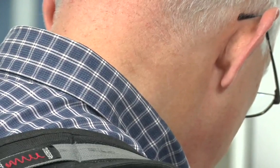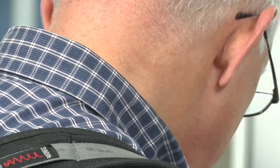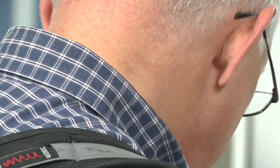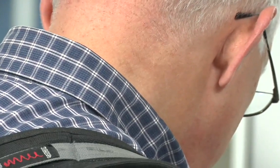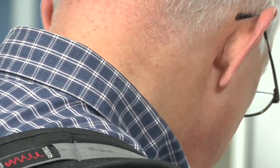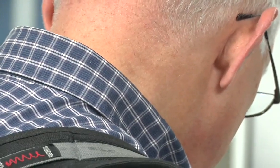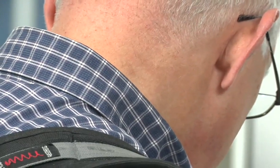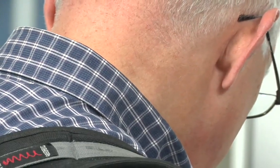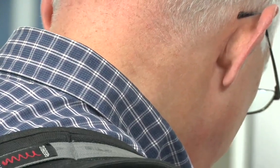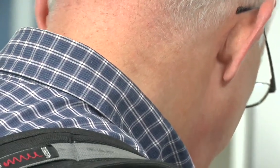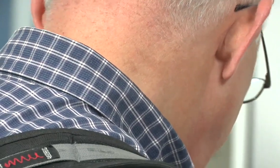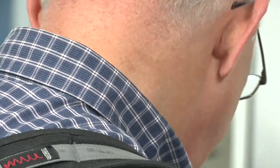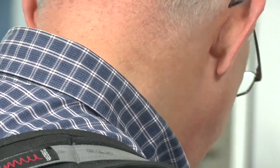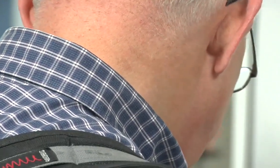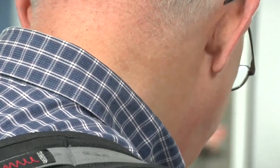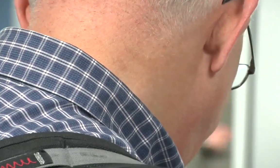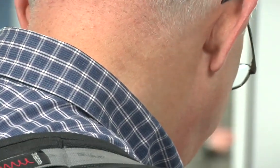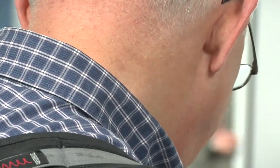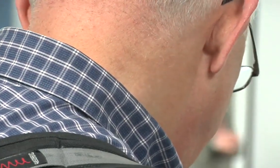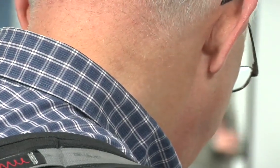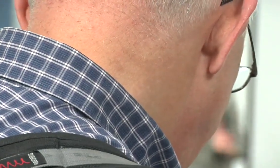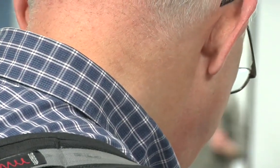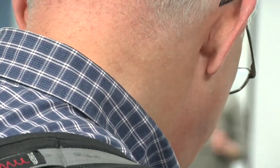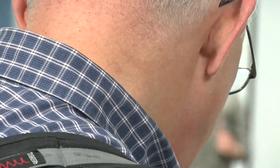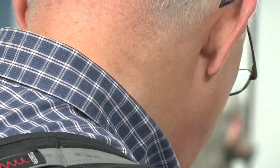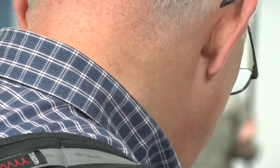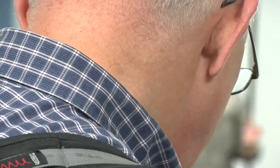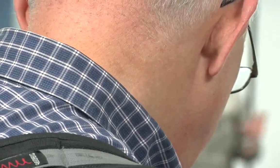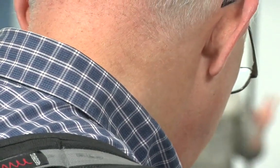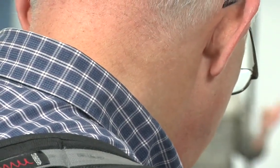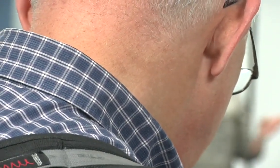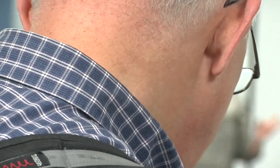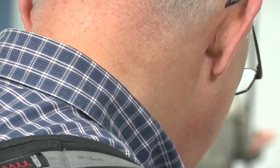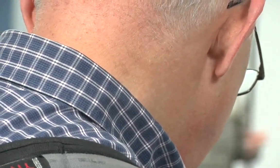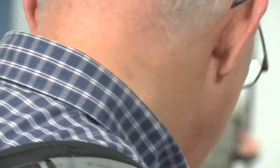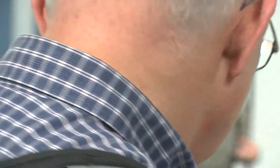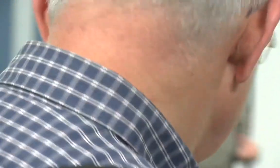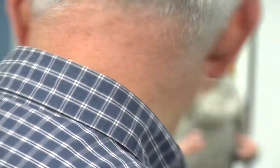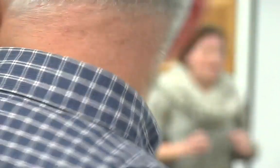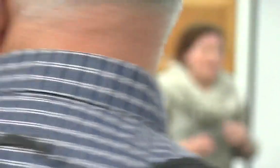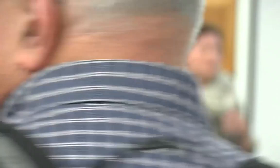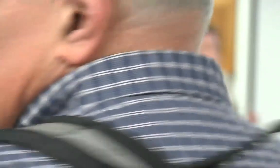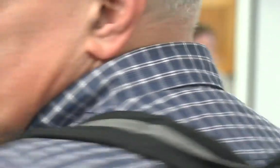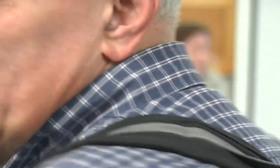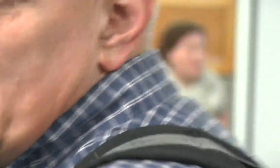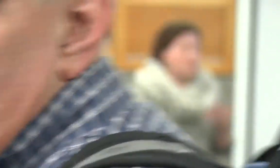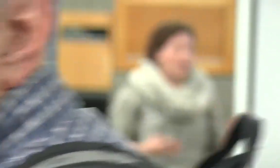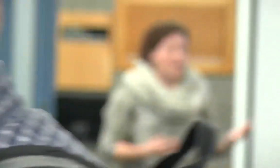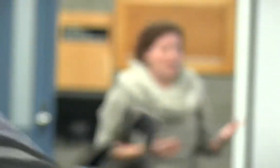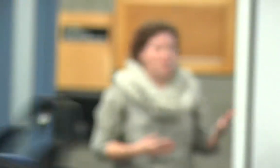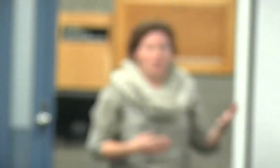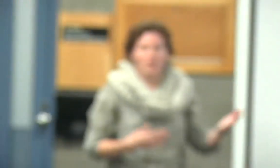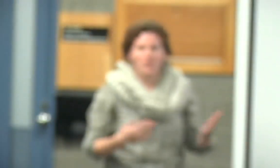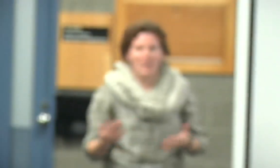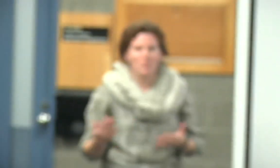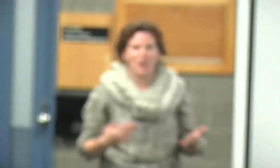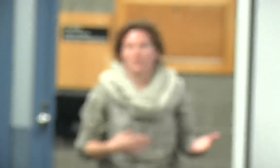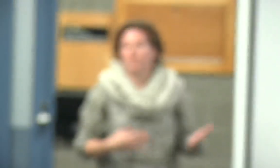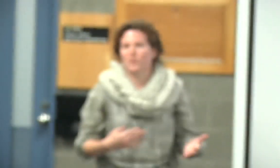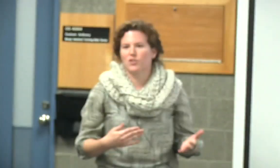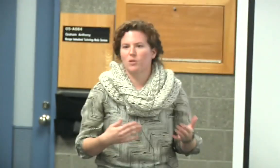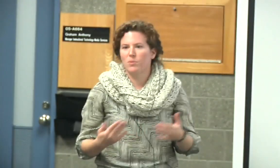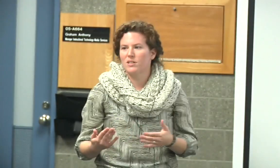basement, right? And that was one of those classes that lost its lab in that transition. So right now it's a lecture-only format. So how are we going to talk about large